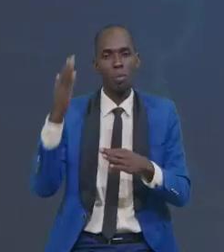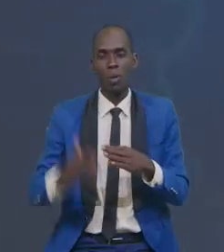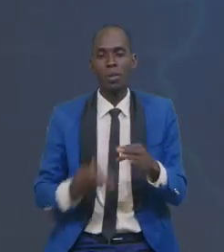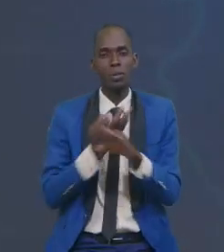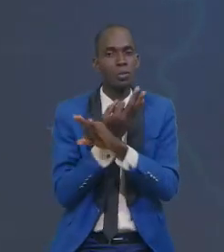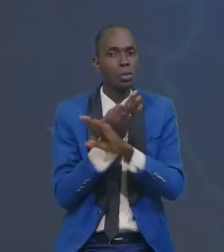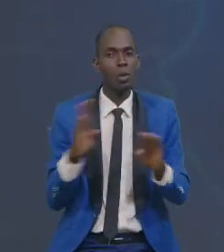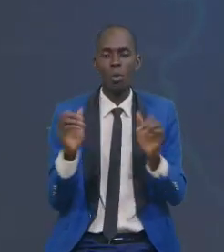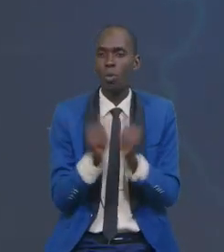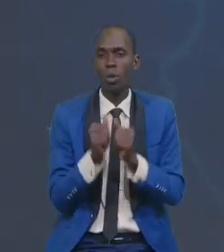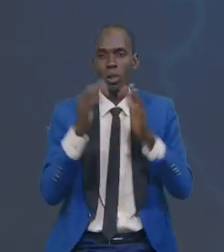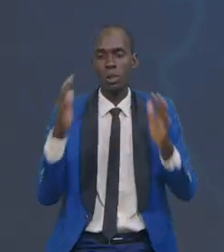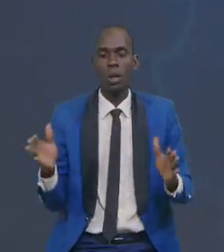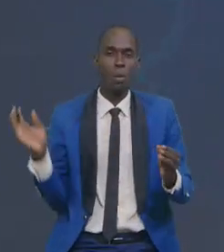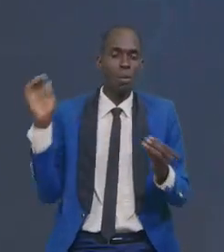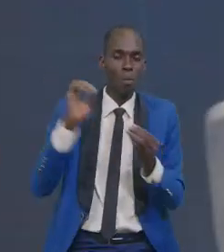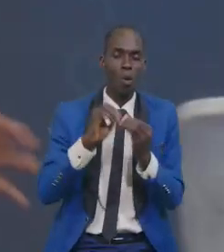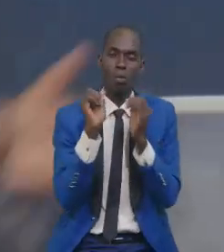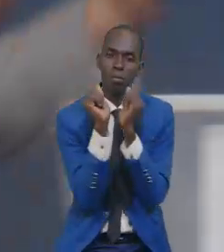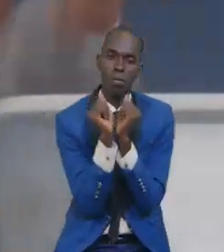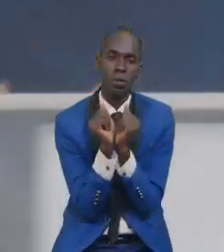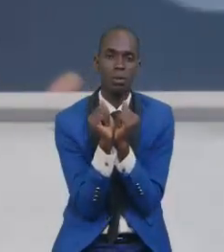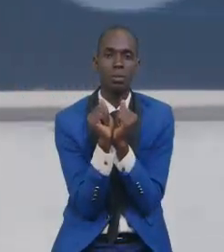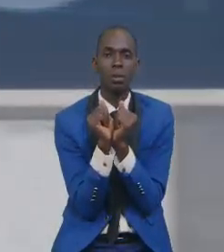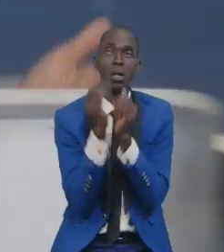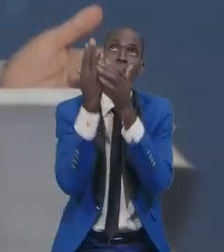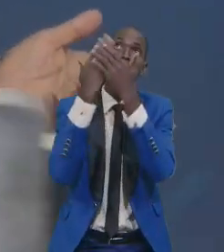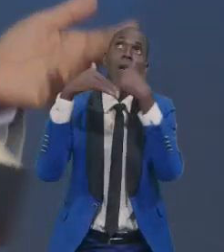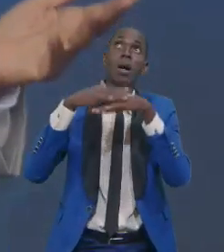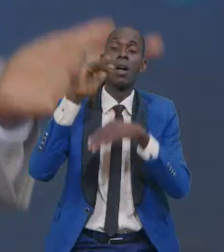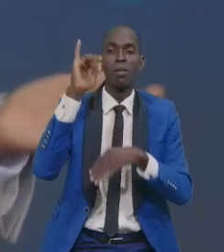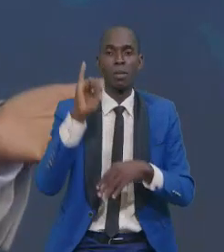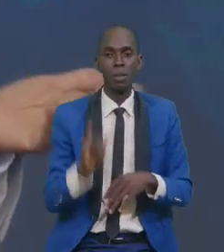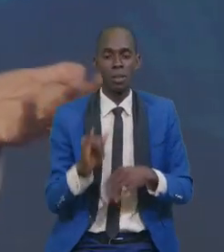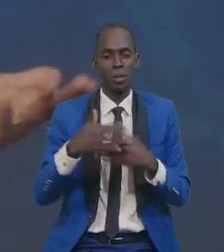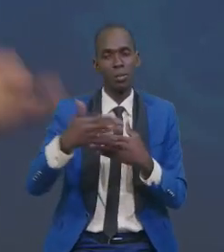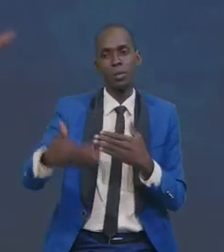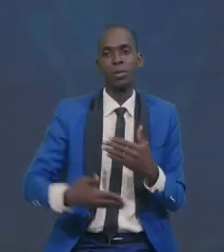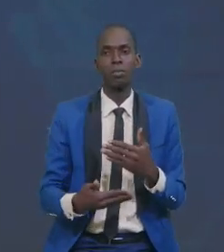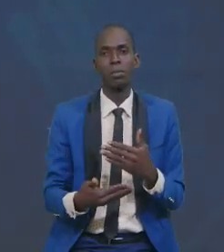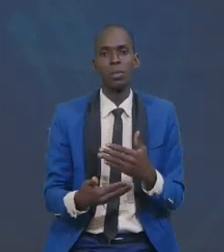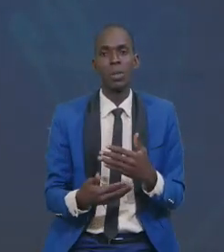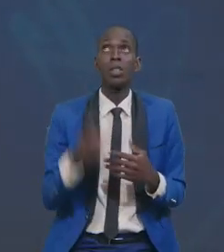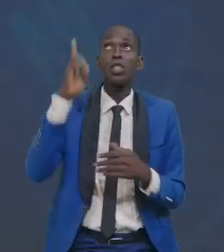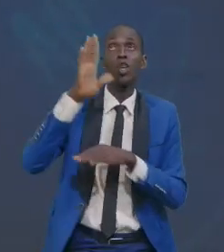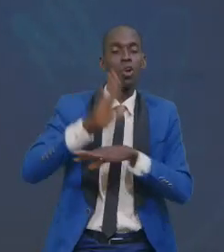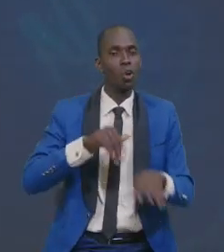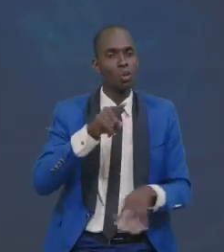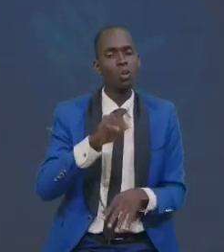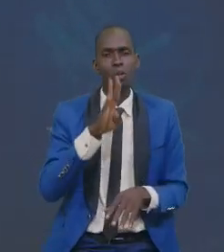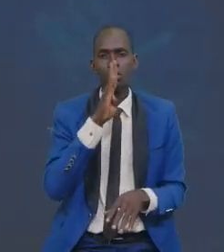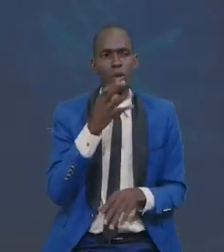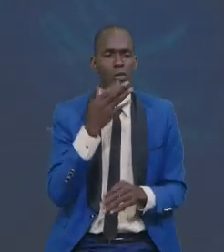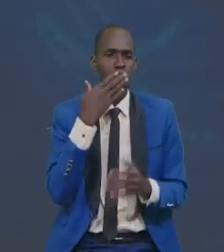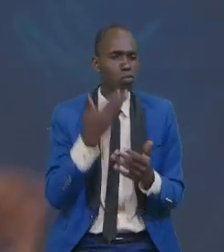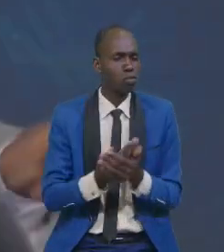without further bondage. Heavenly invitation. He calleth you. Be of good cheer and be of